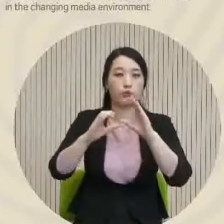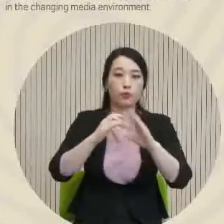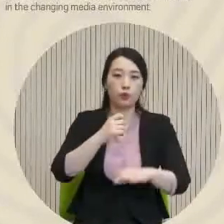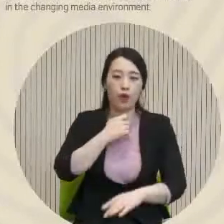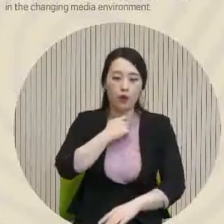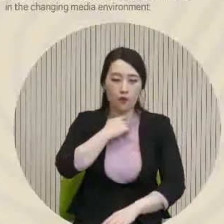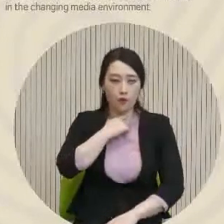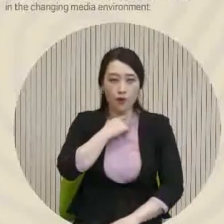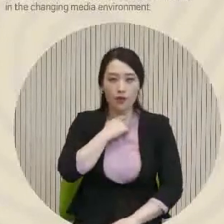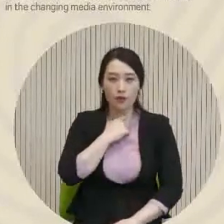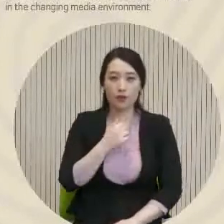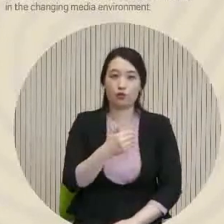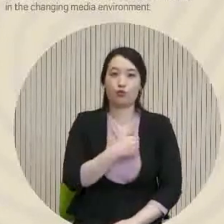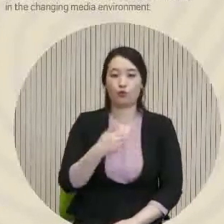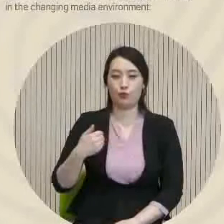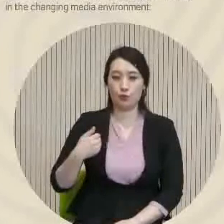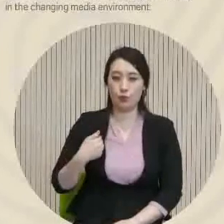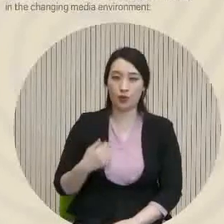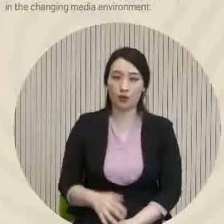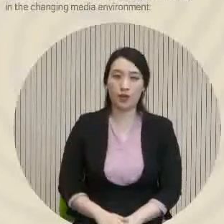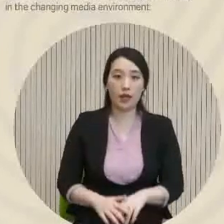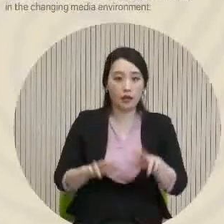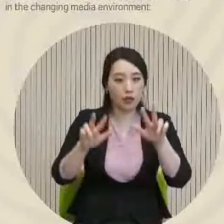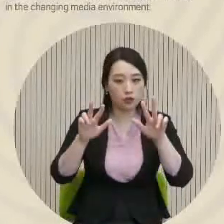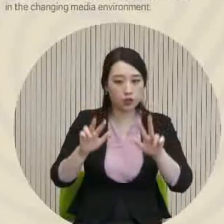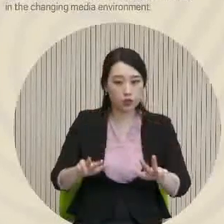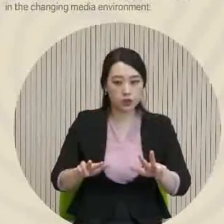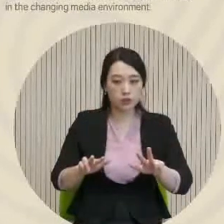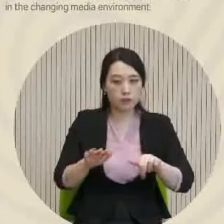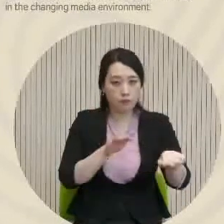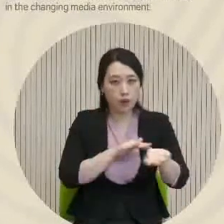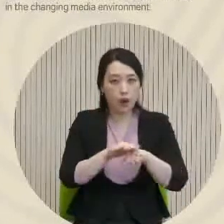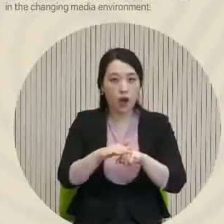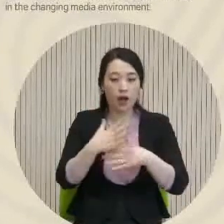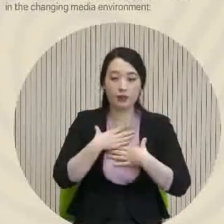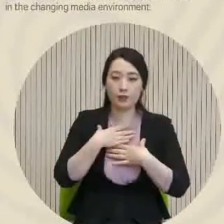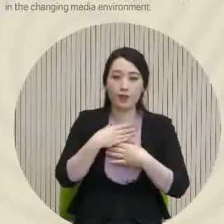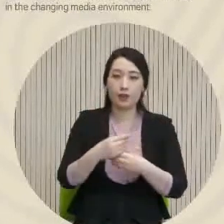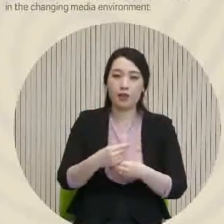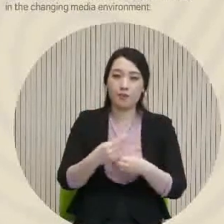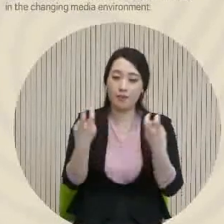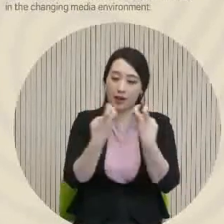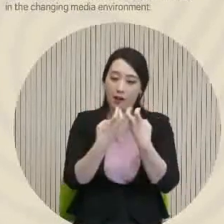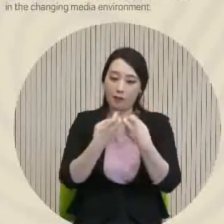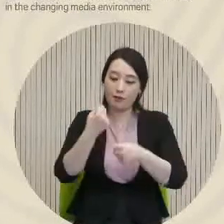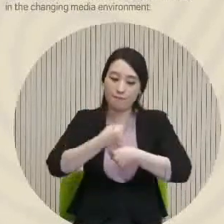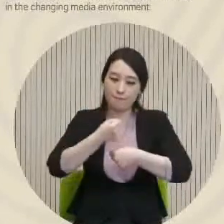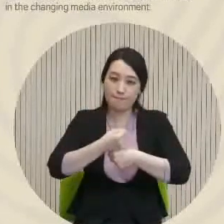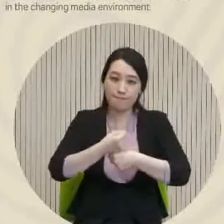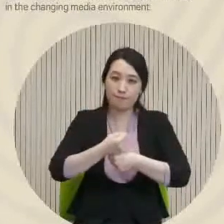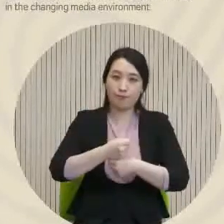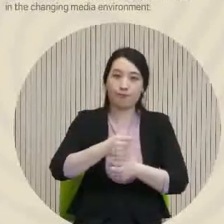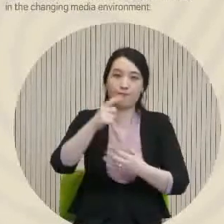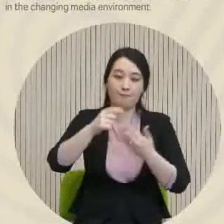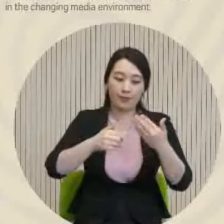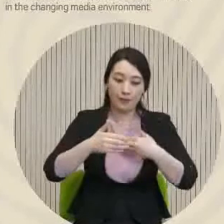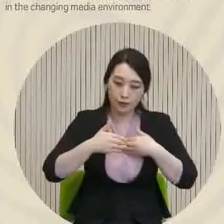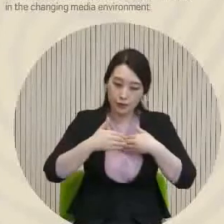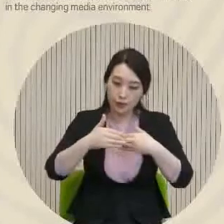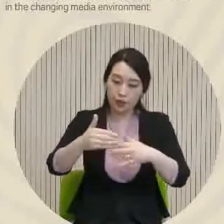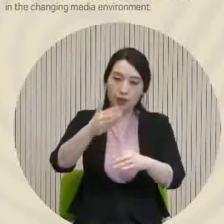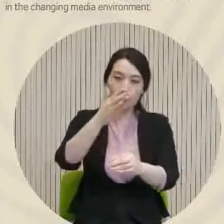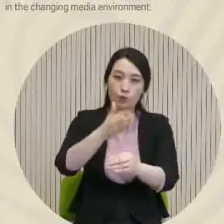services of the elementary school students, they can satisfy their needs for the social networking services, and it is a very safe way for them to share